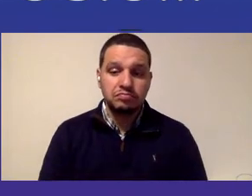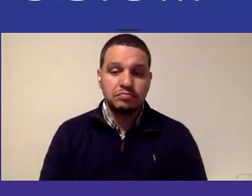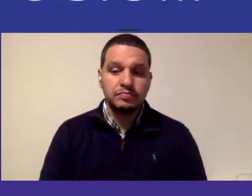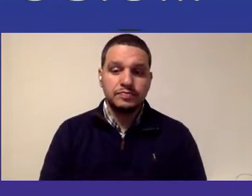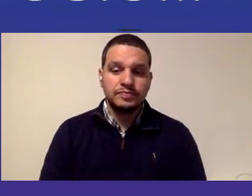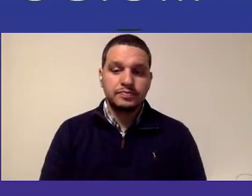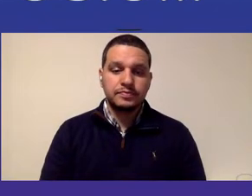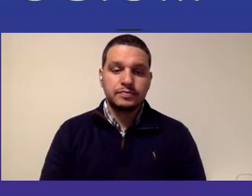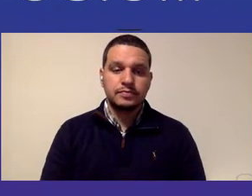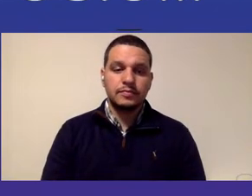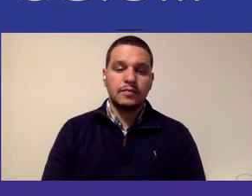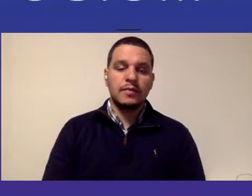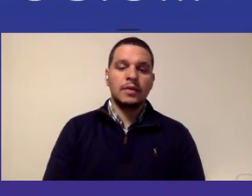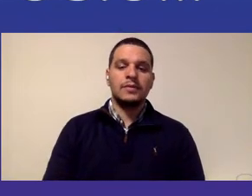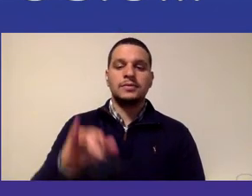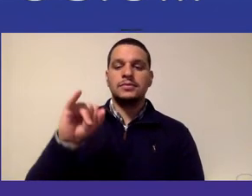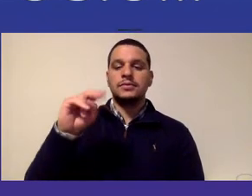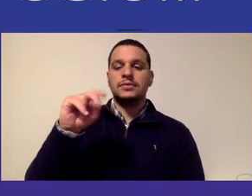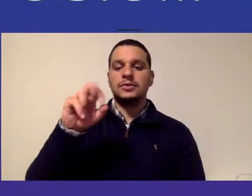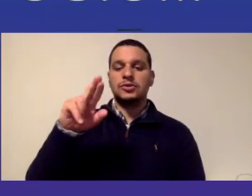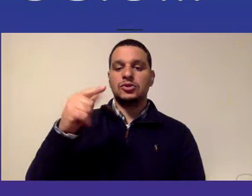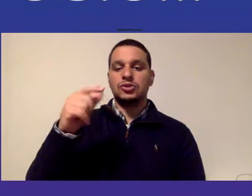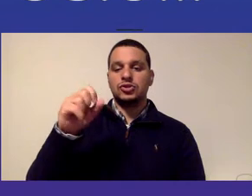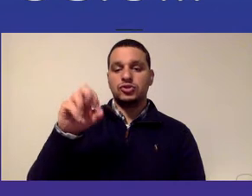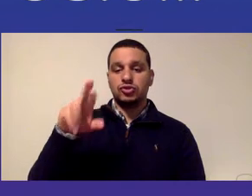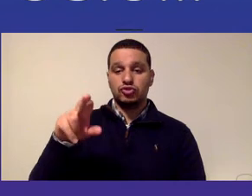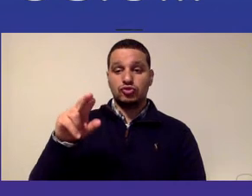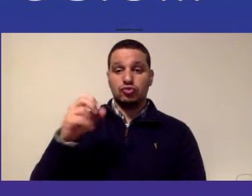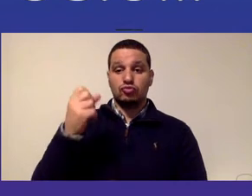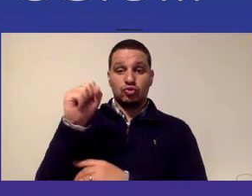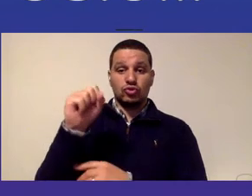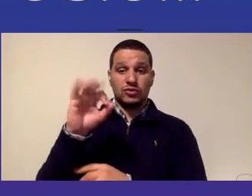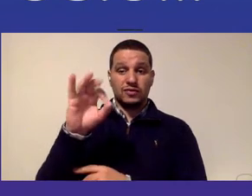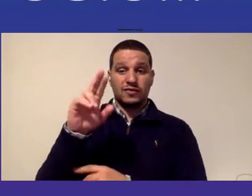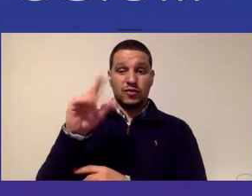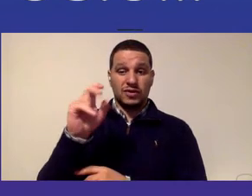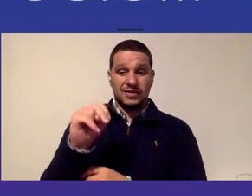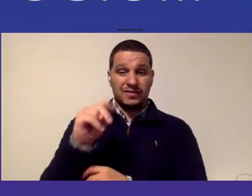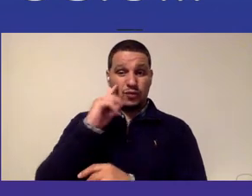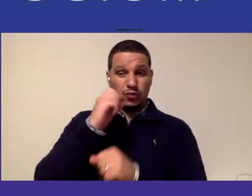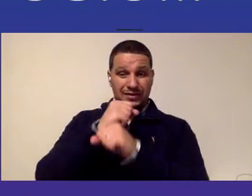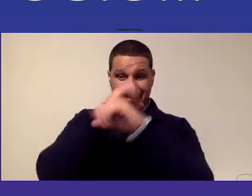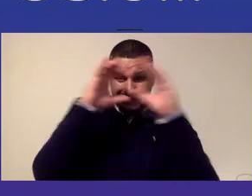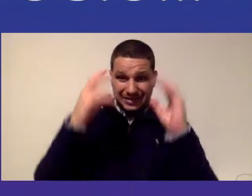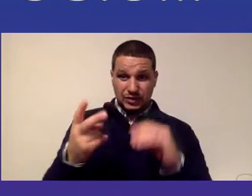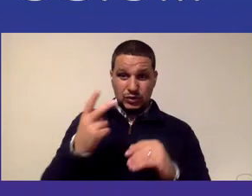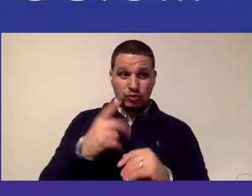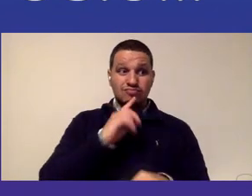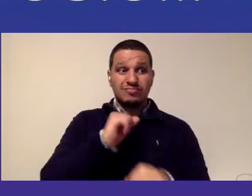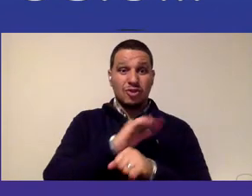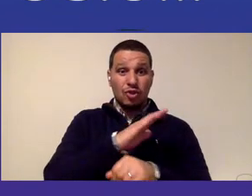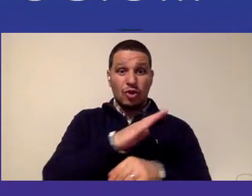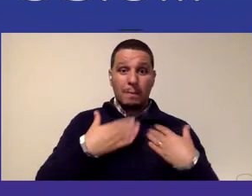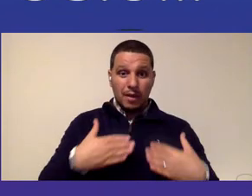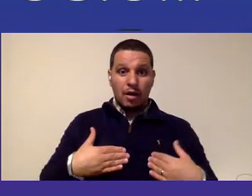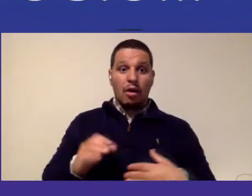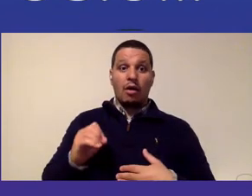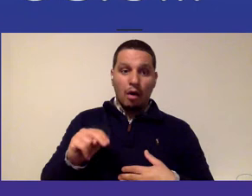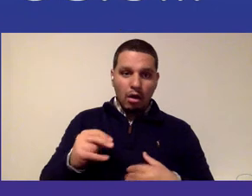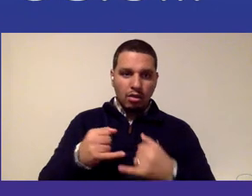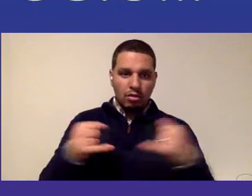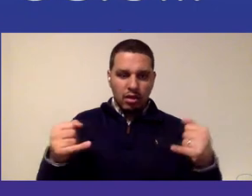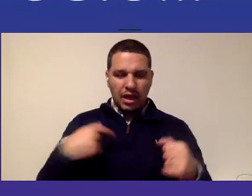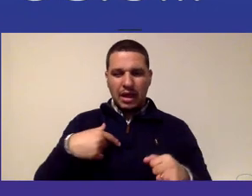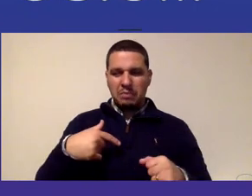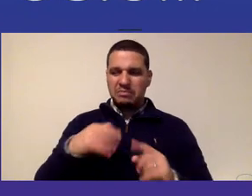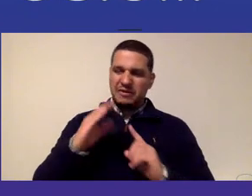The intergenerational protesters from Ferguson in scene two literally put their bodies on the line. I'm convinced that what kept